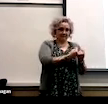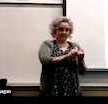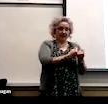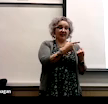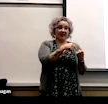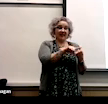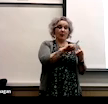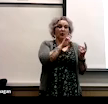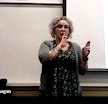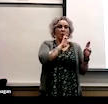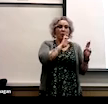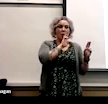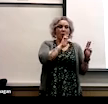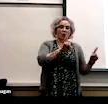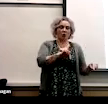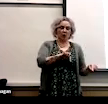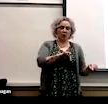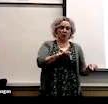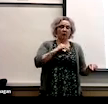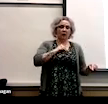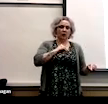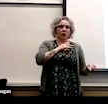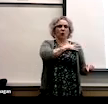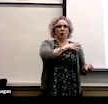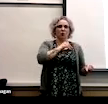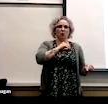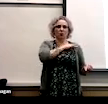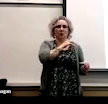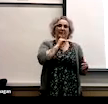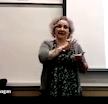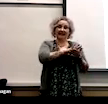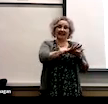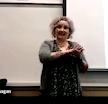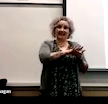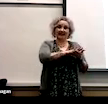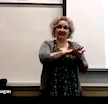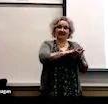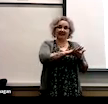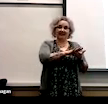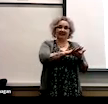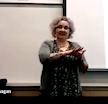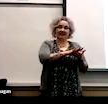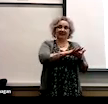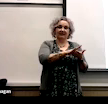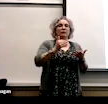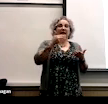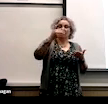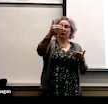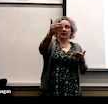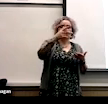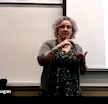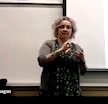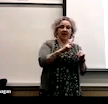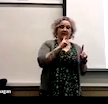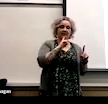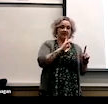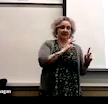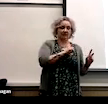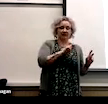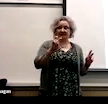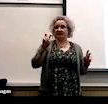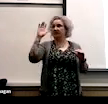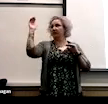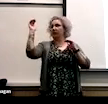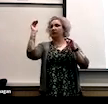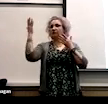through PMDU. And then after they turned 18, PMDU would no longer see them for flushes. And so then there was this whole, like, who's going to take care of